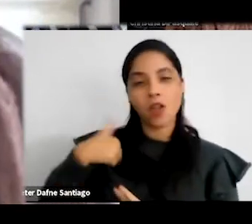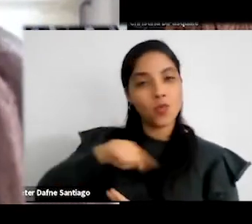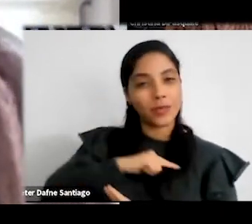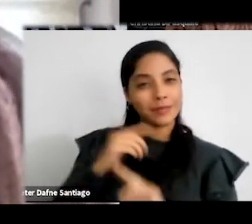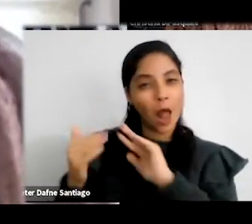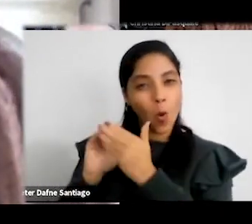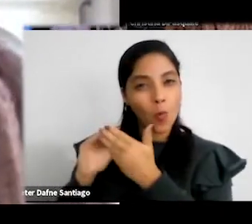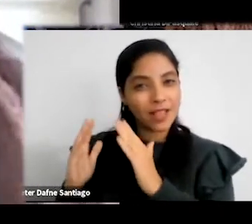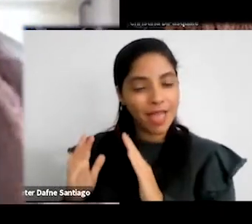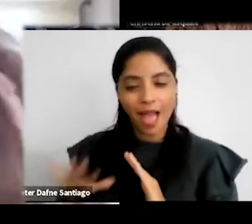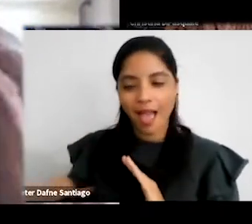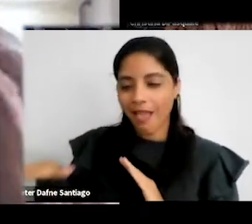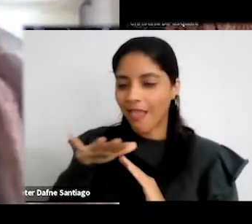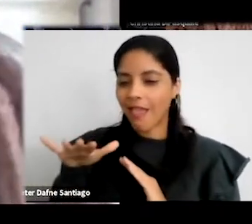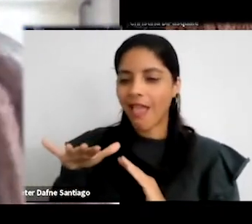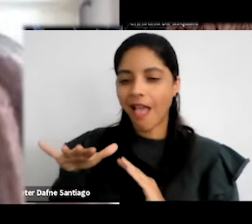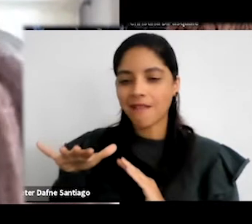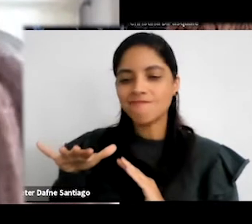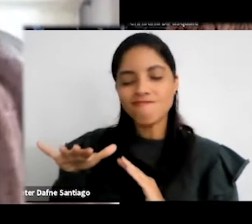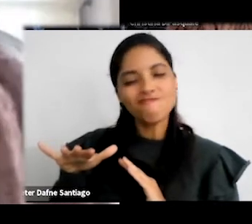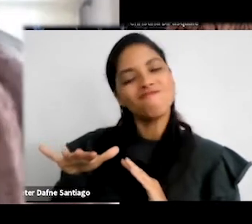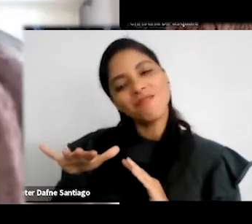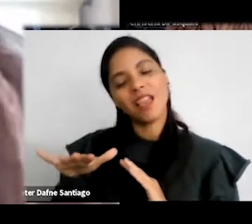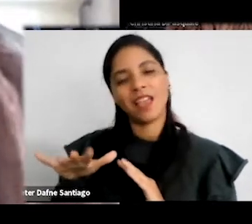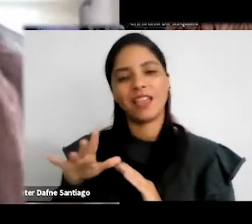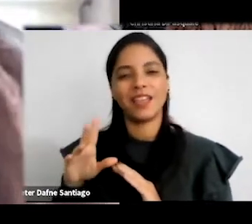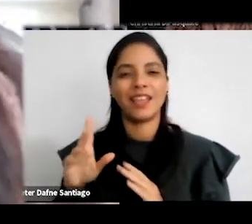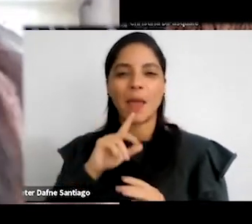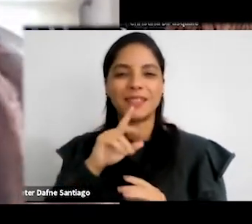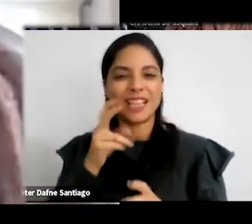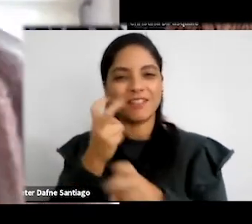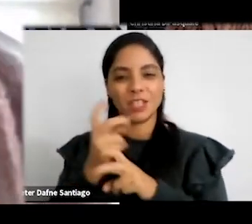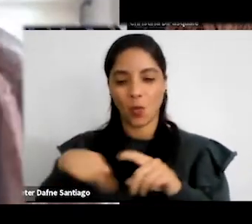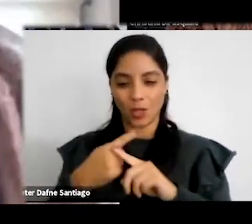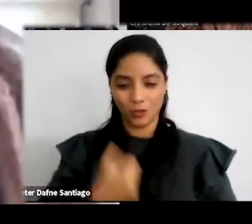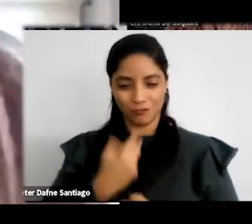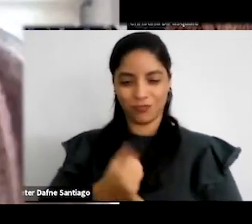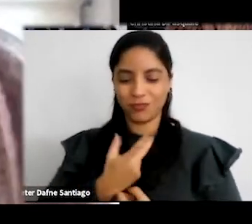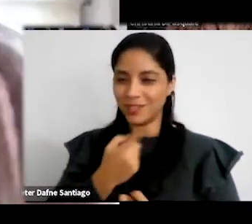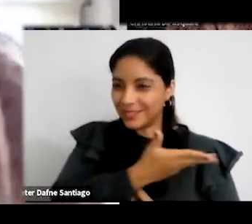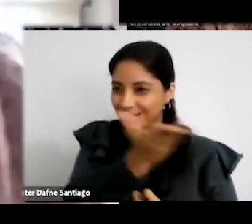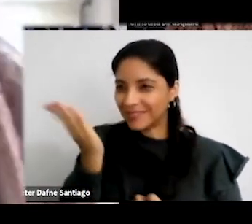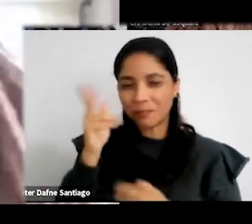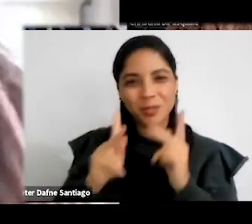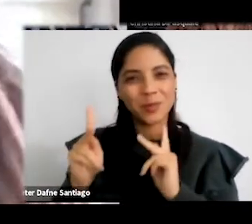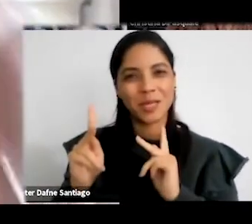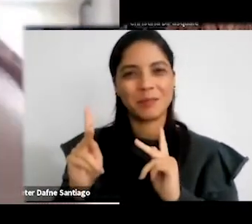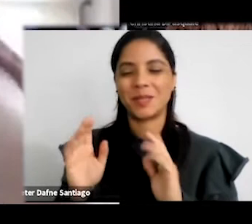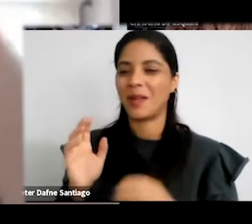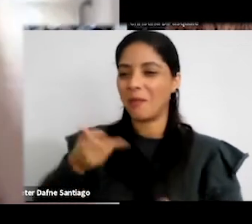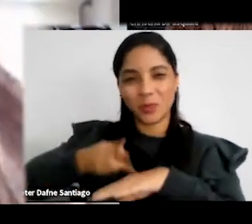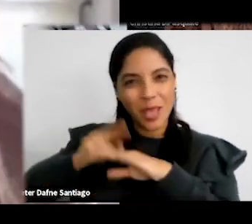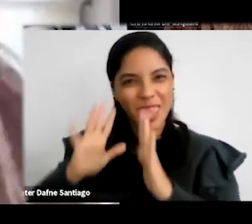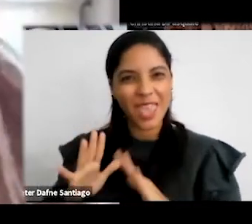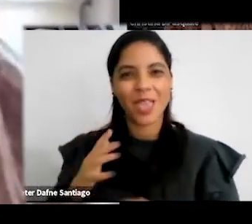now. And I, when I'm sharing this story and with other Puerto Ricans, other Colombians like me,